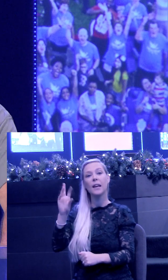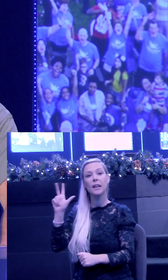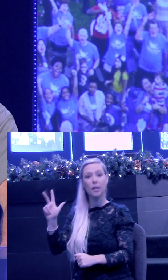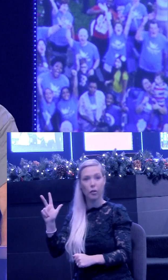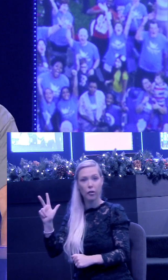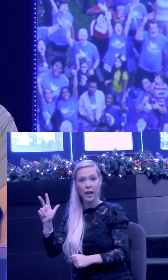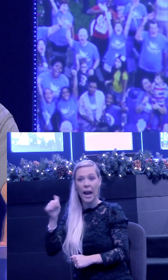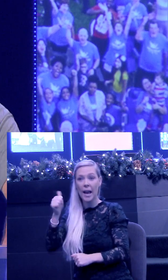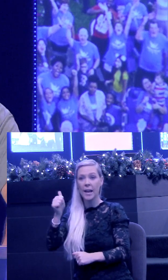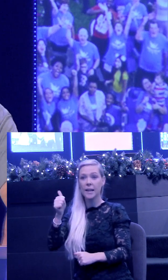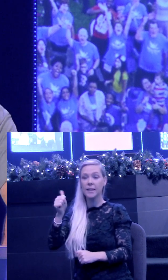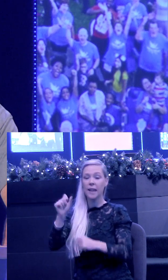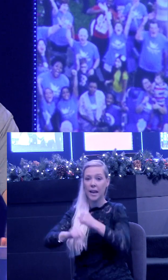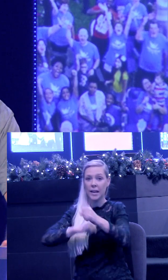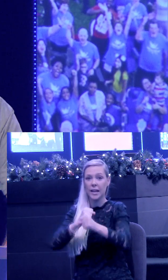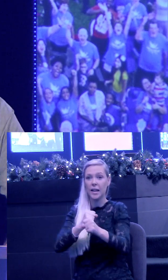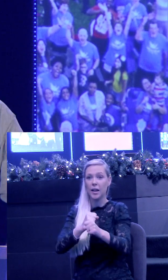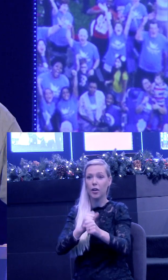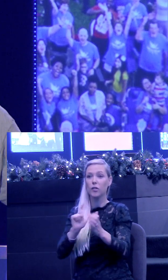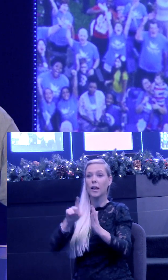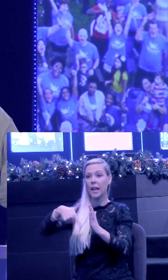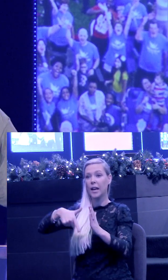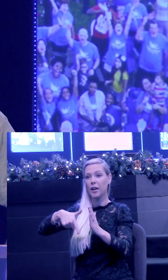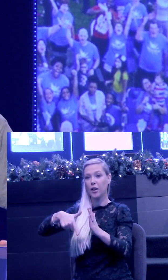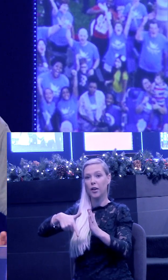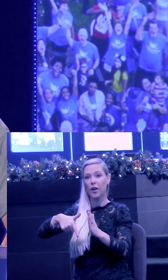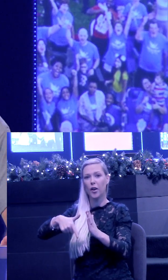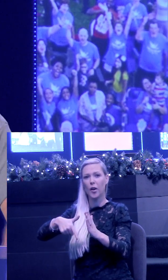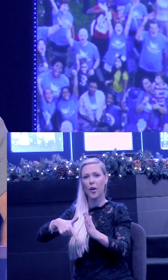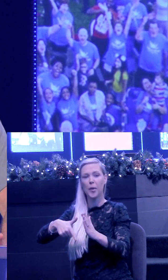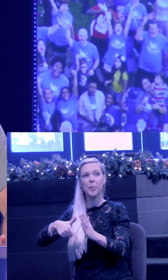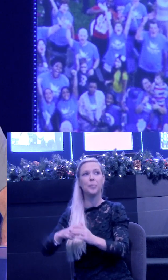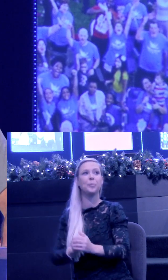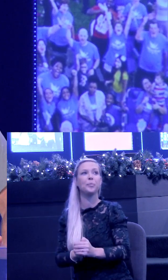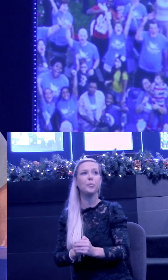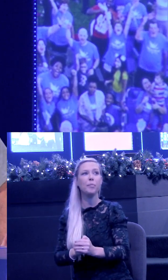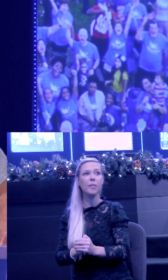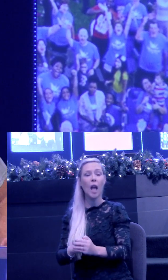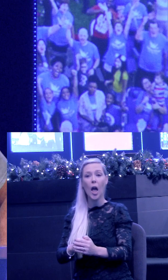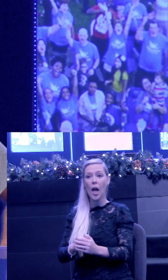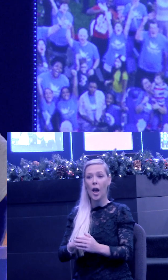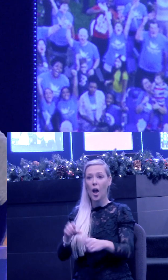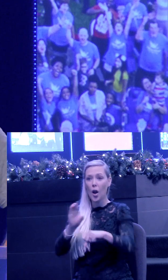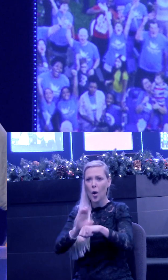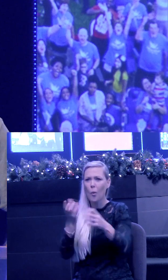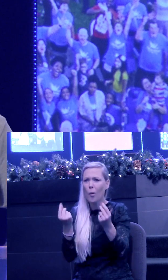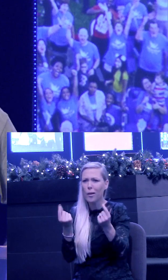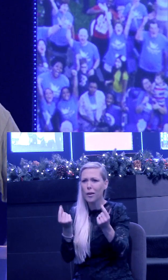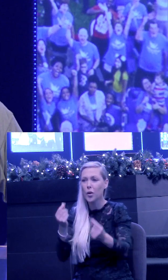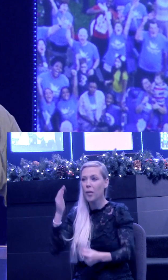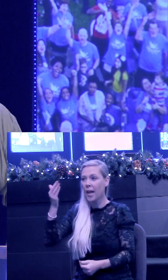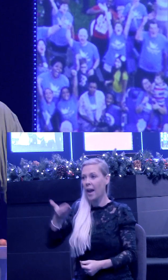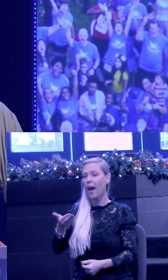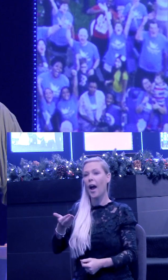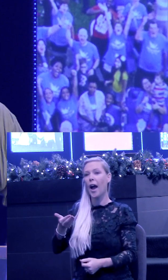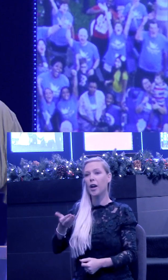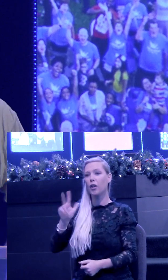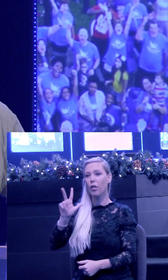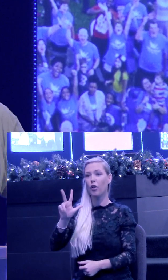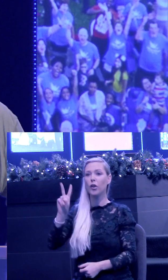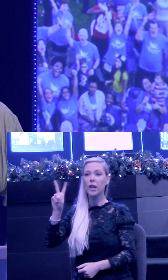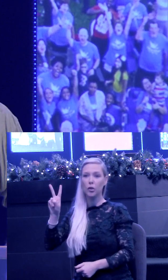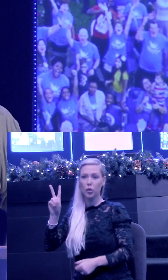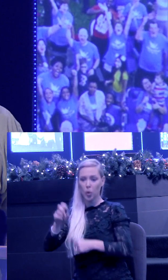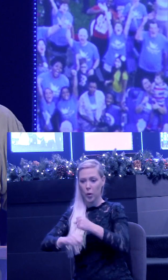1993, 10 years later, Community took another huge step of faith, and they hired a 32-year-old youth pastor who had never been a